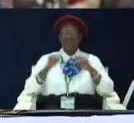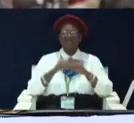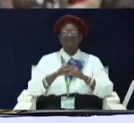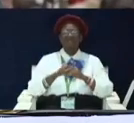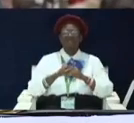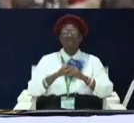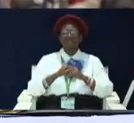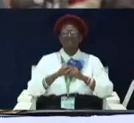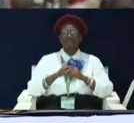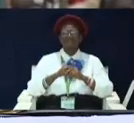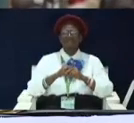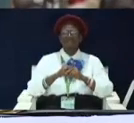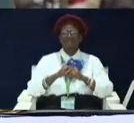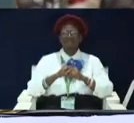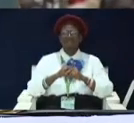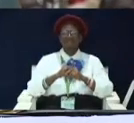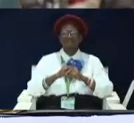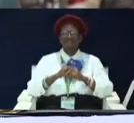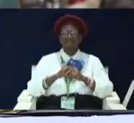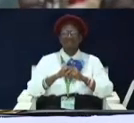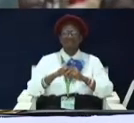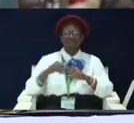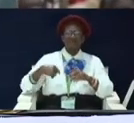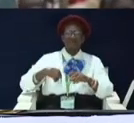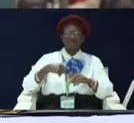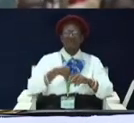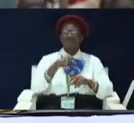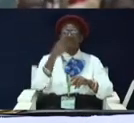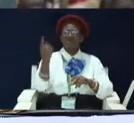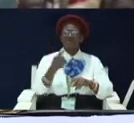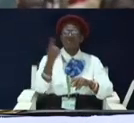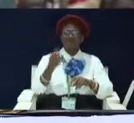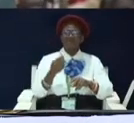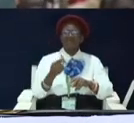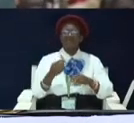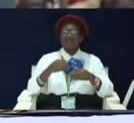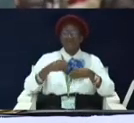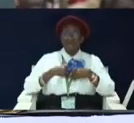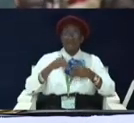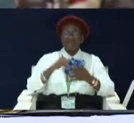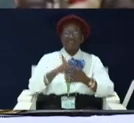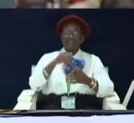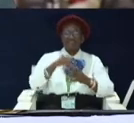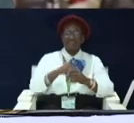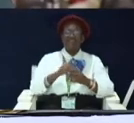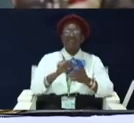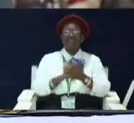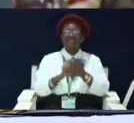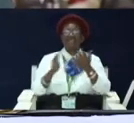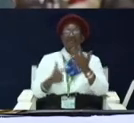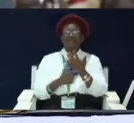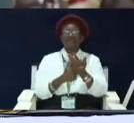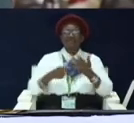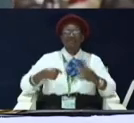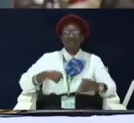You know, we always have it in April. We bring our children. We